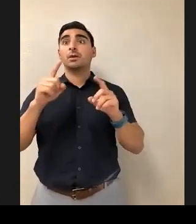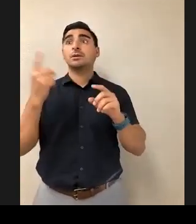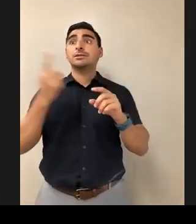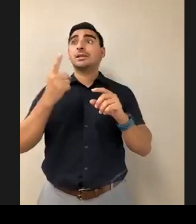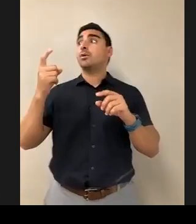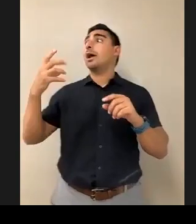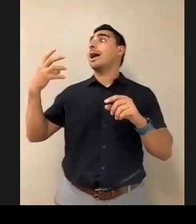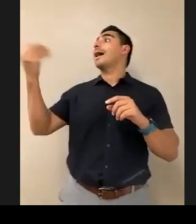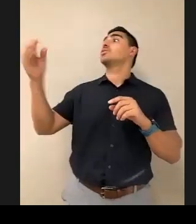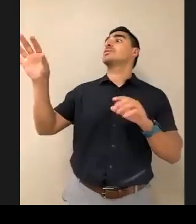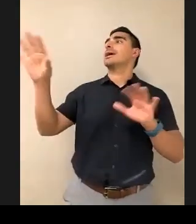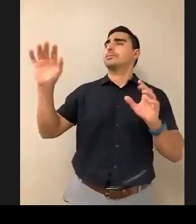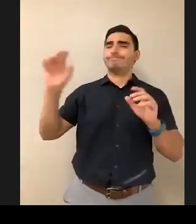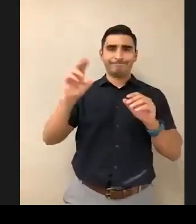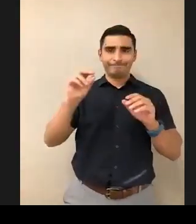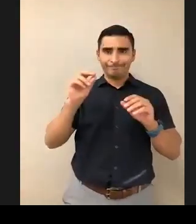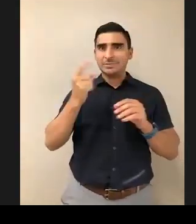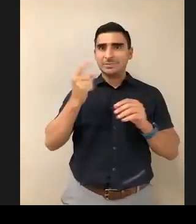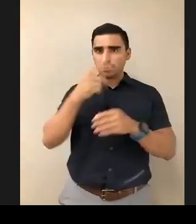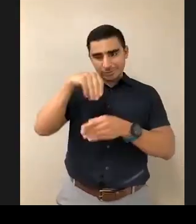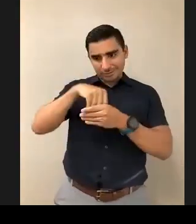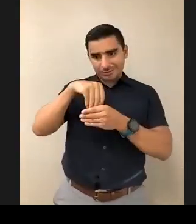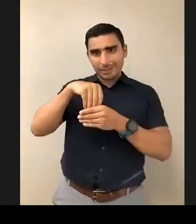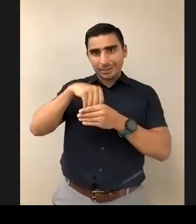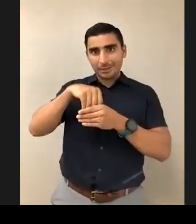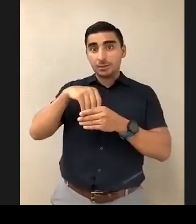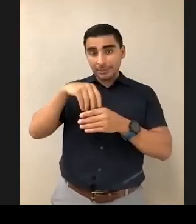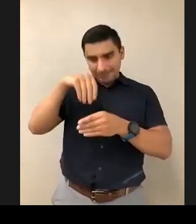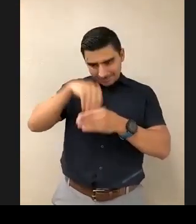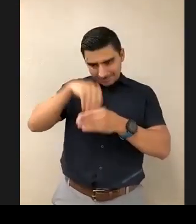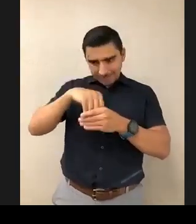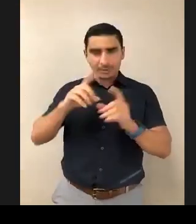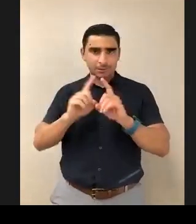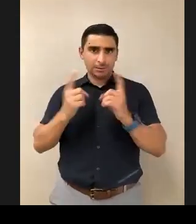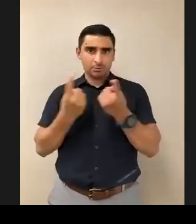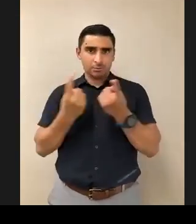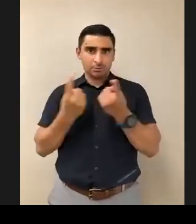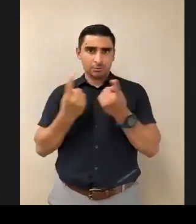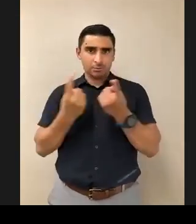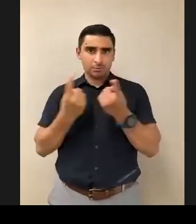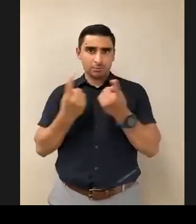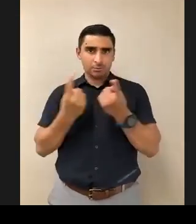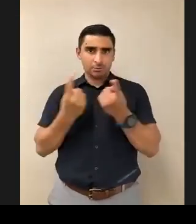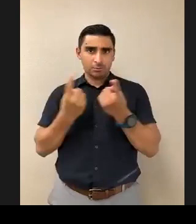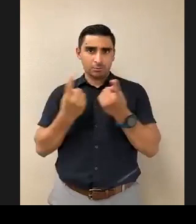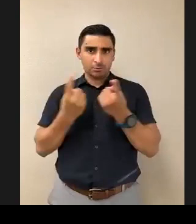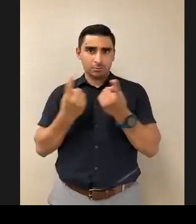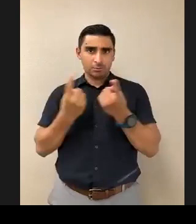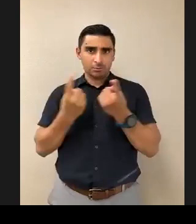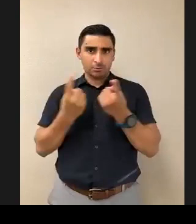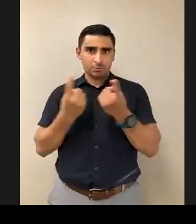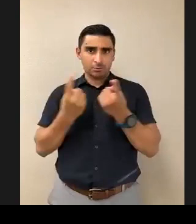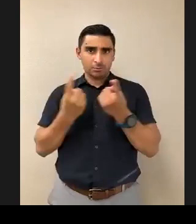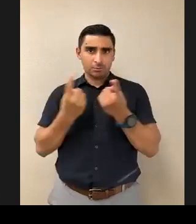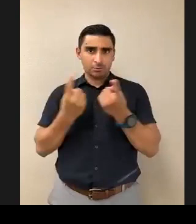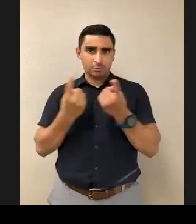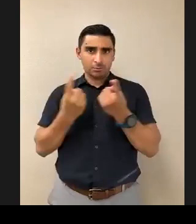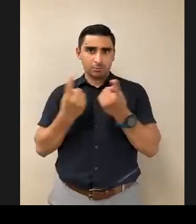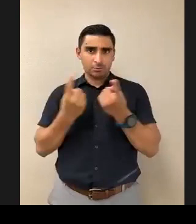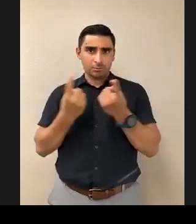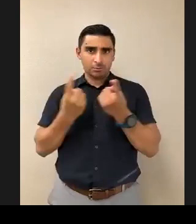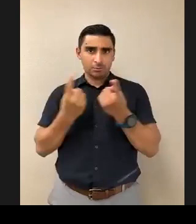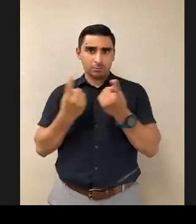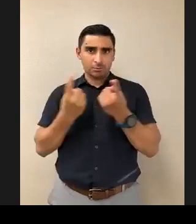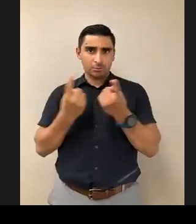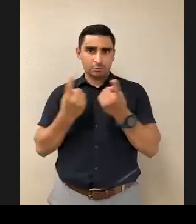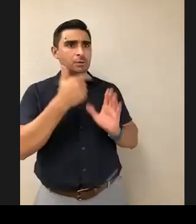But it's about, figuring out who is within the department and hopefully getting, convincing I think, our job, the monitor's